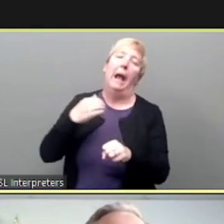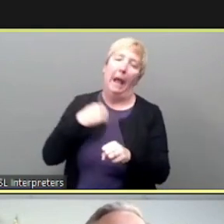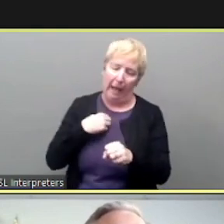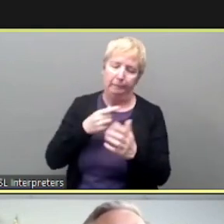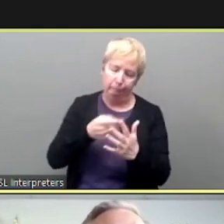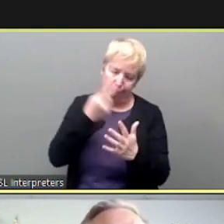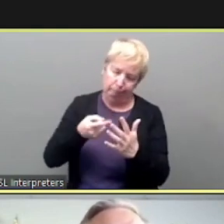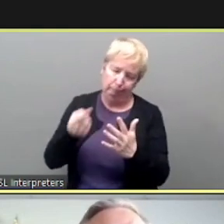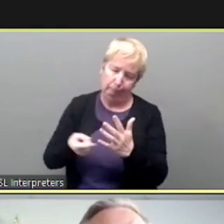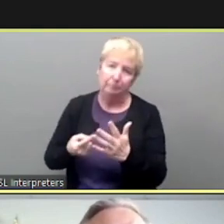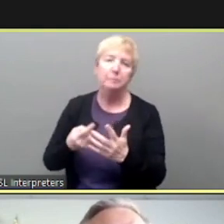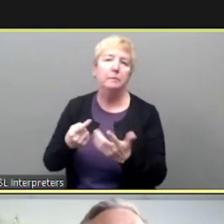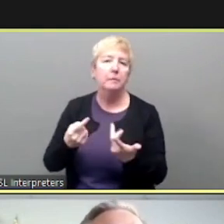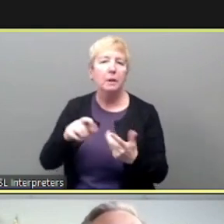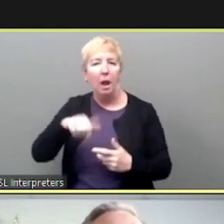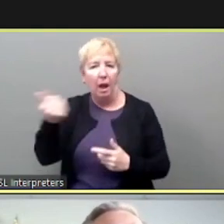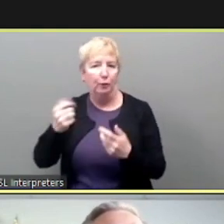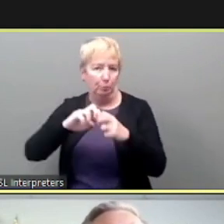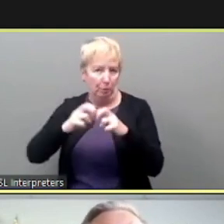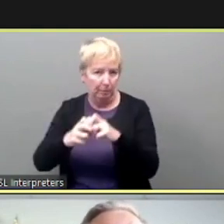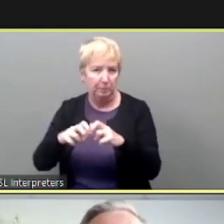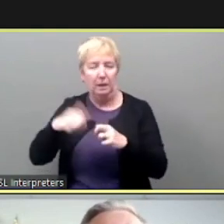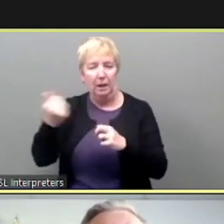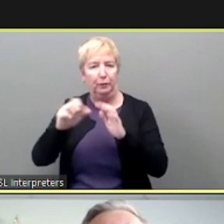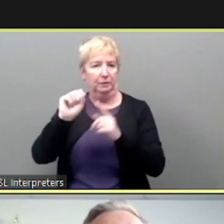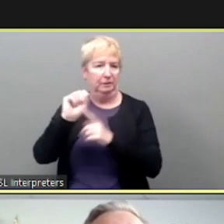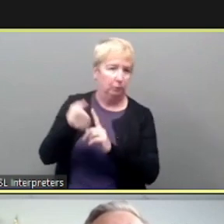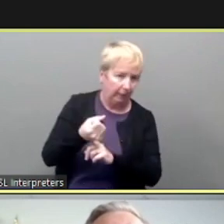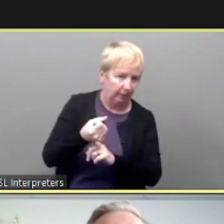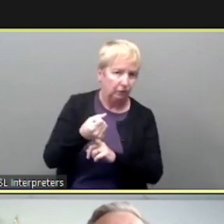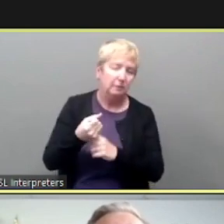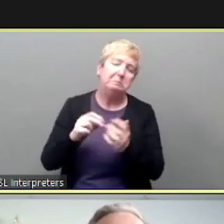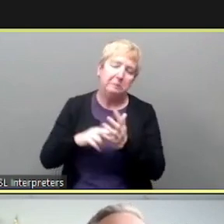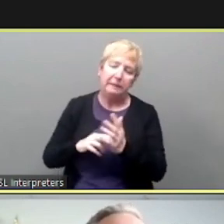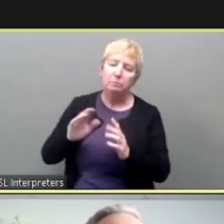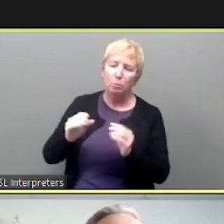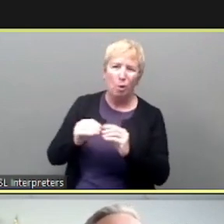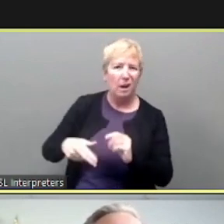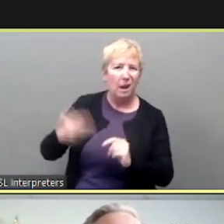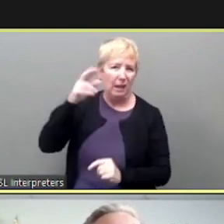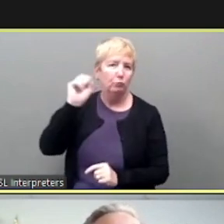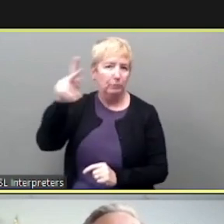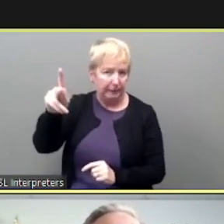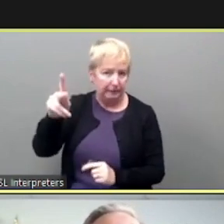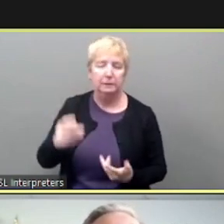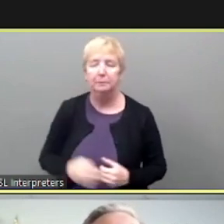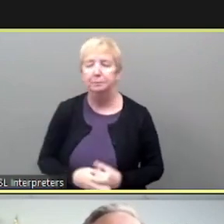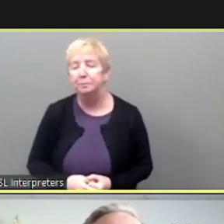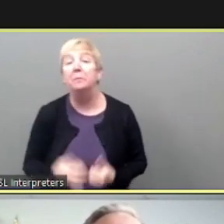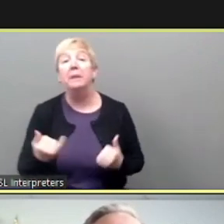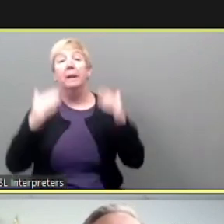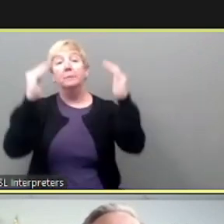higher risk for death from coronavirus infection. Next slide, please.